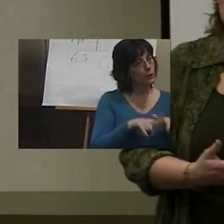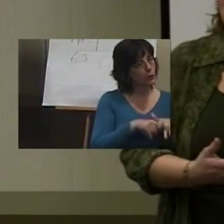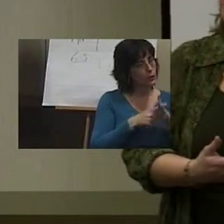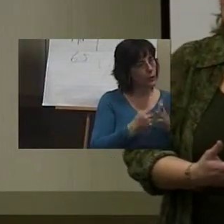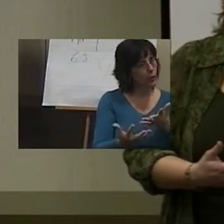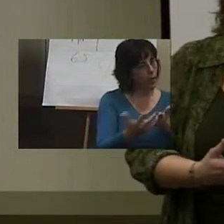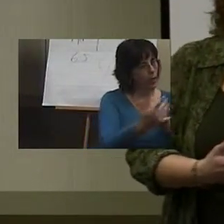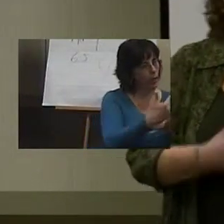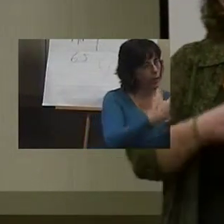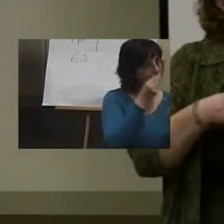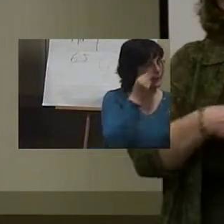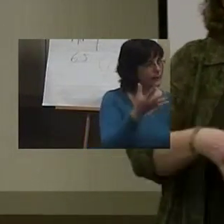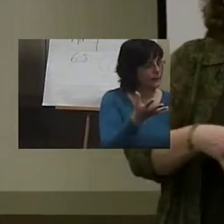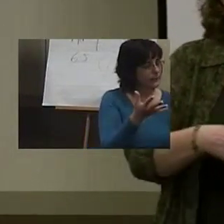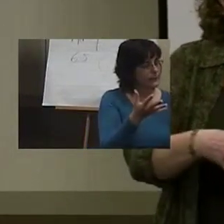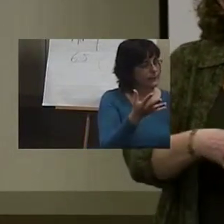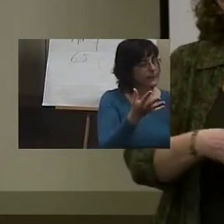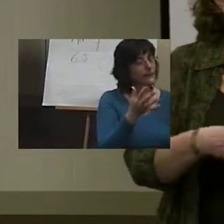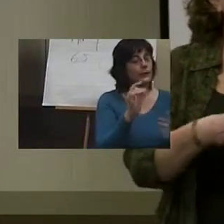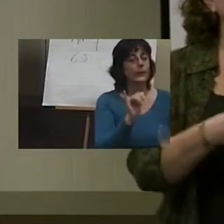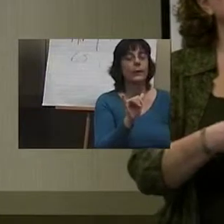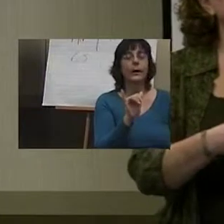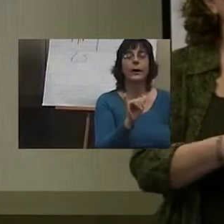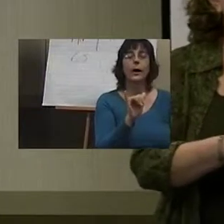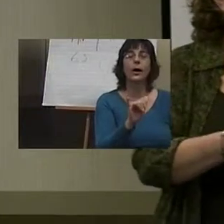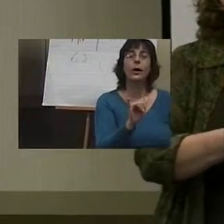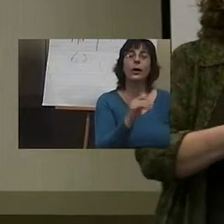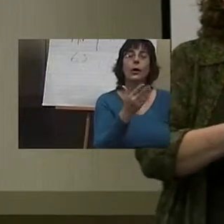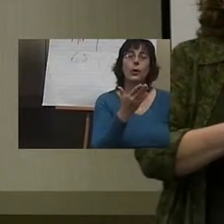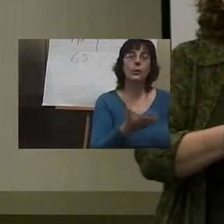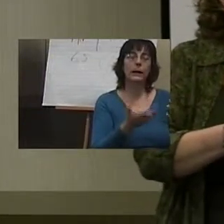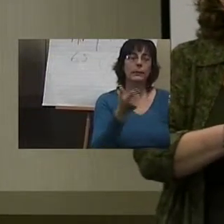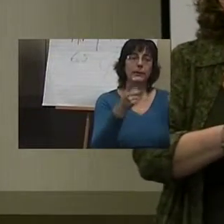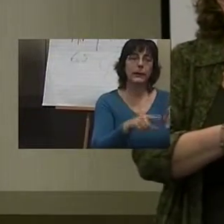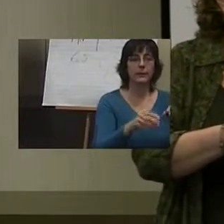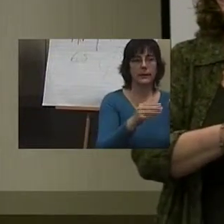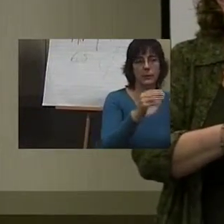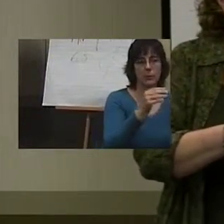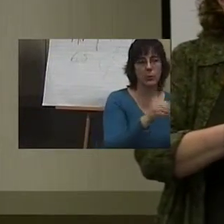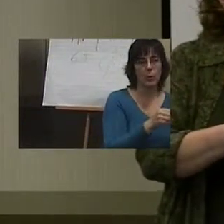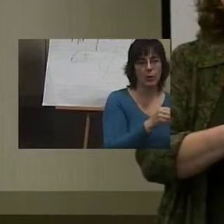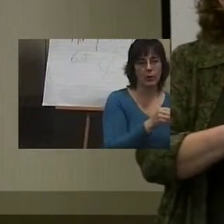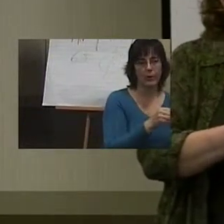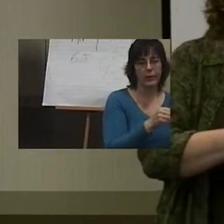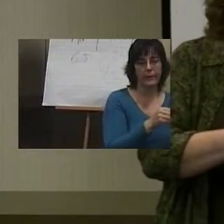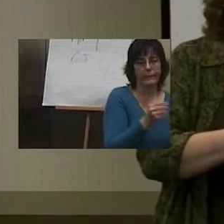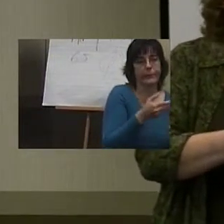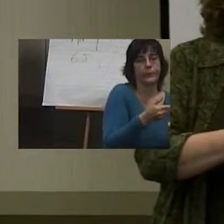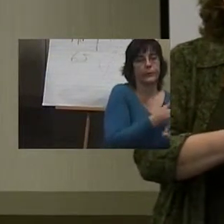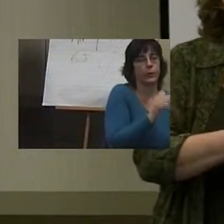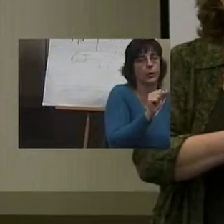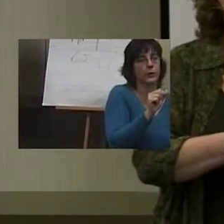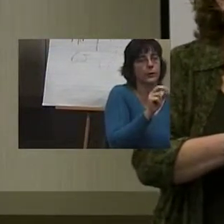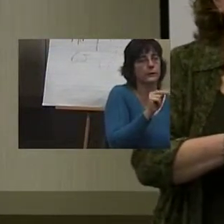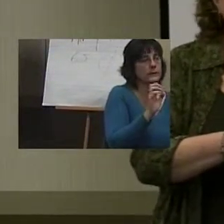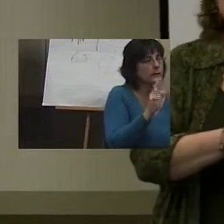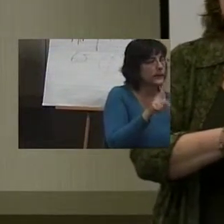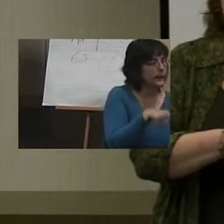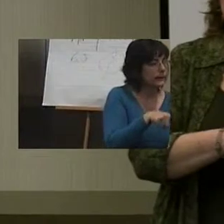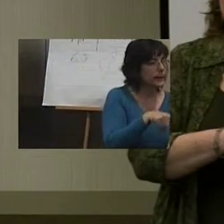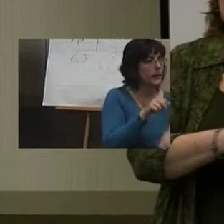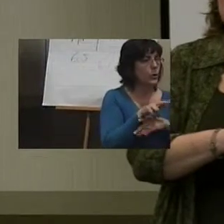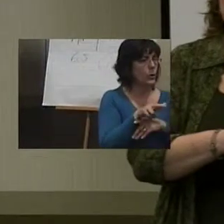collection, you start to identify, well, maybe it's happening more just before snack time. Or